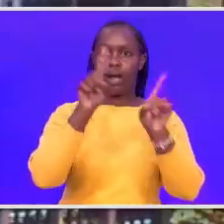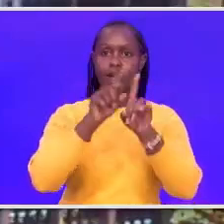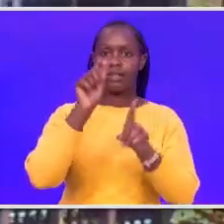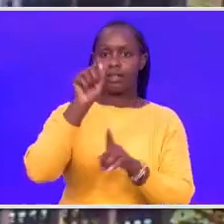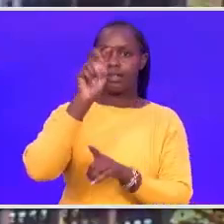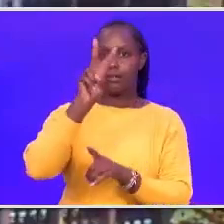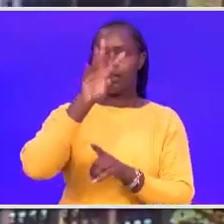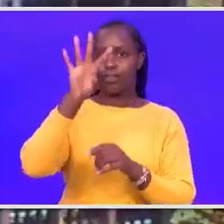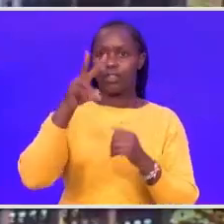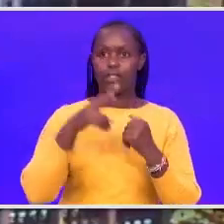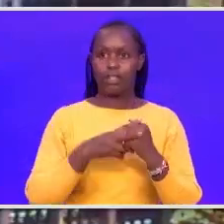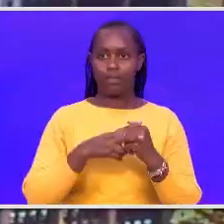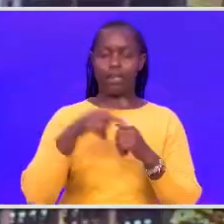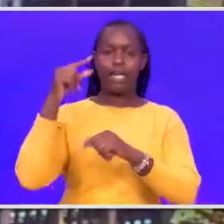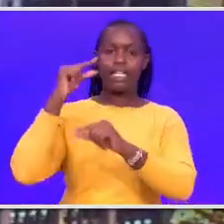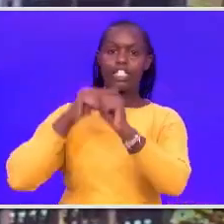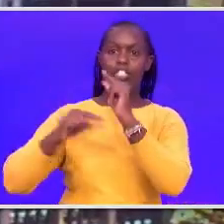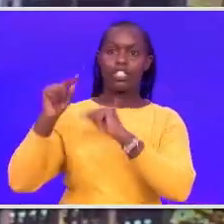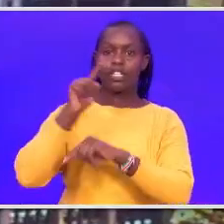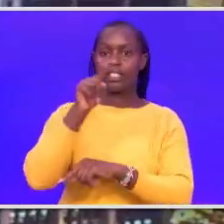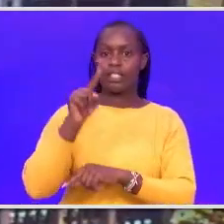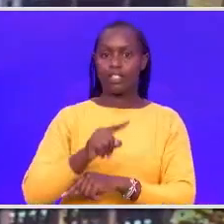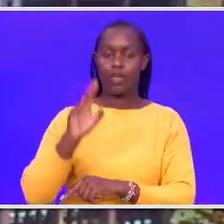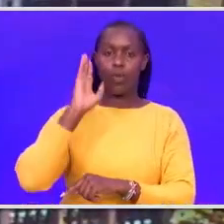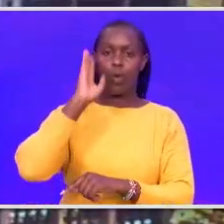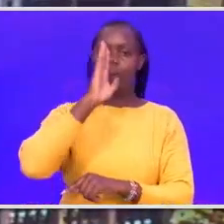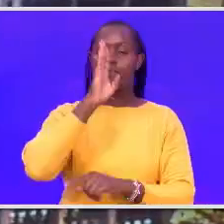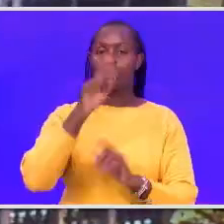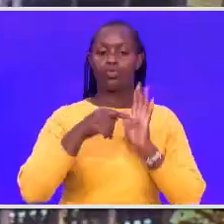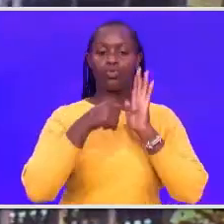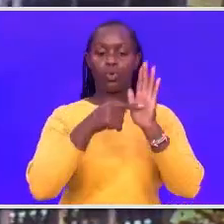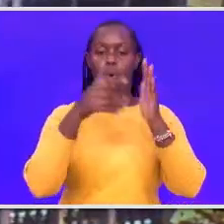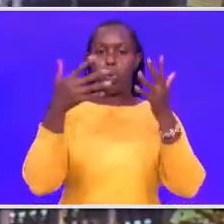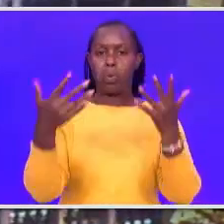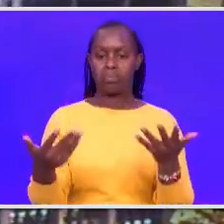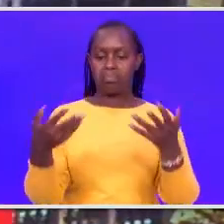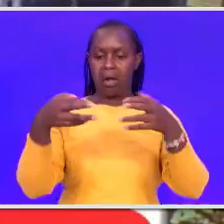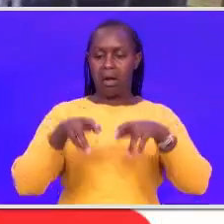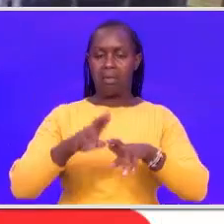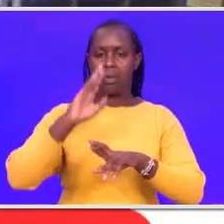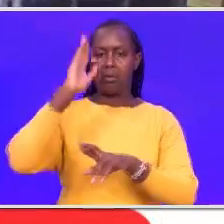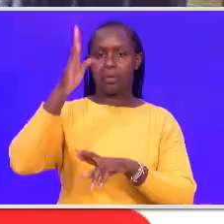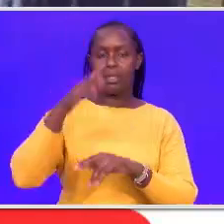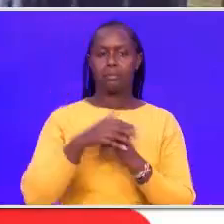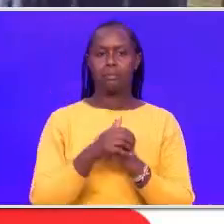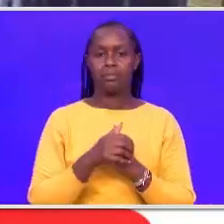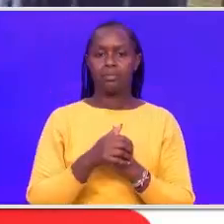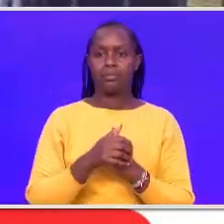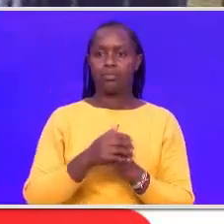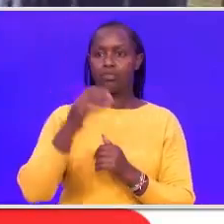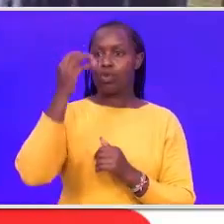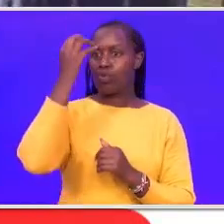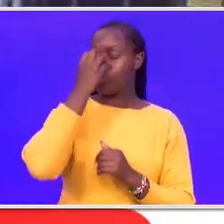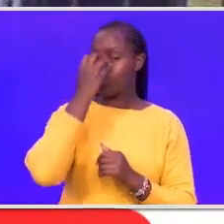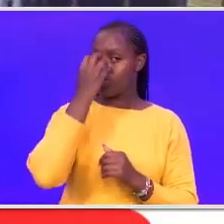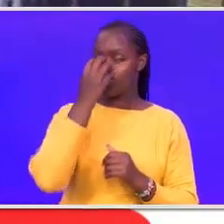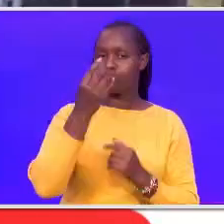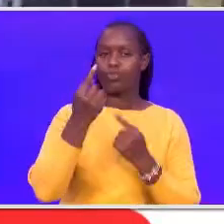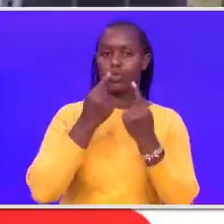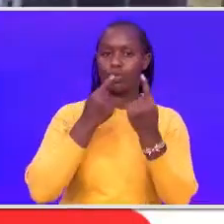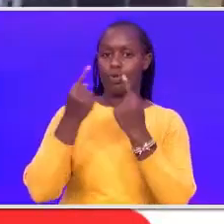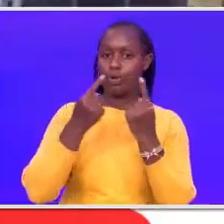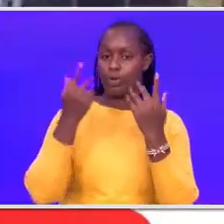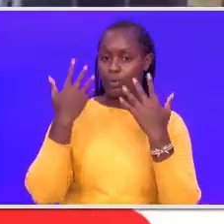Gen Z channel will be bringing you all that will be happening on ground. Moving on, President William Ruto has broken his silence following